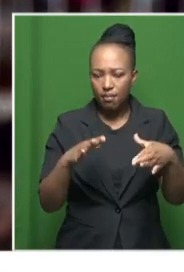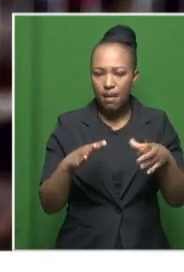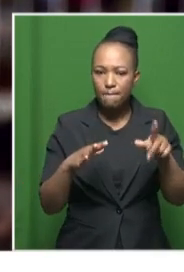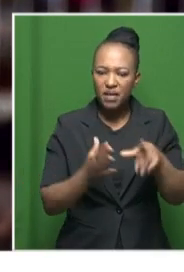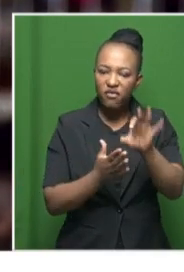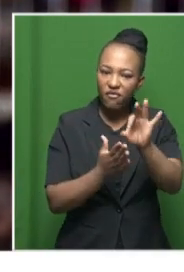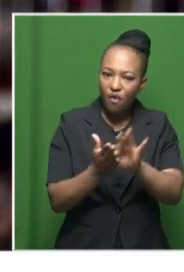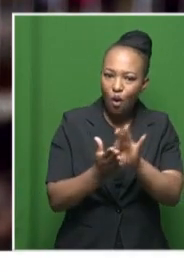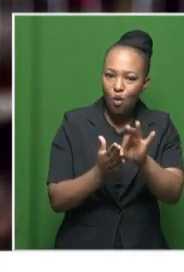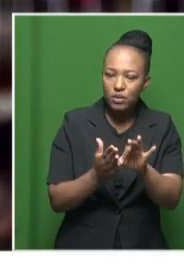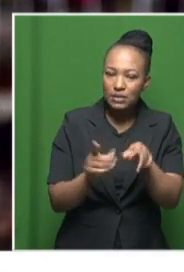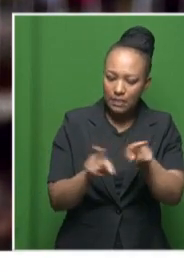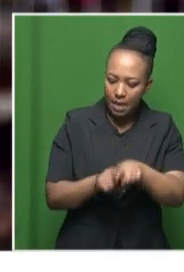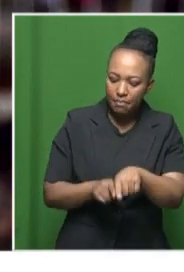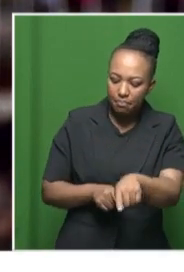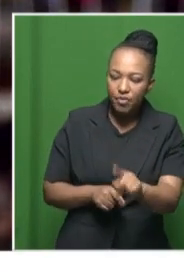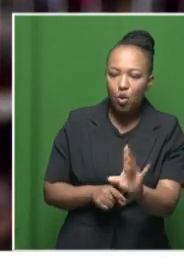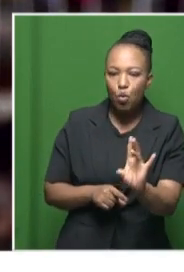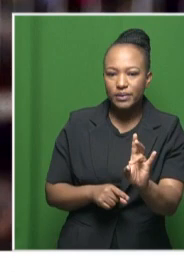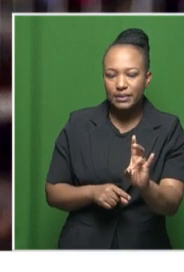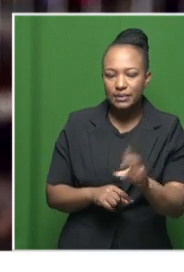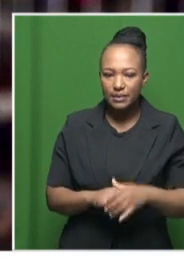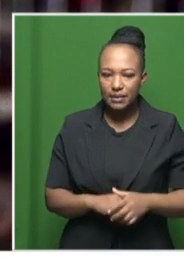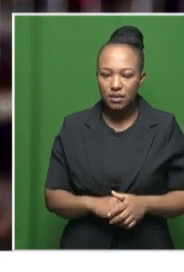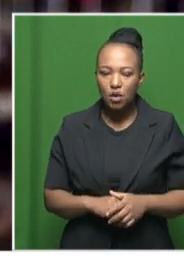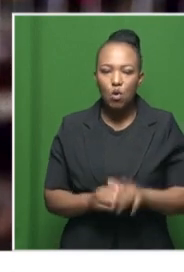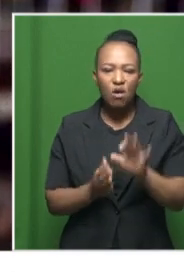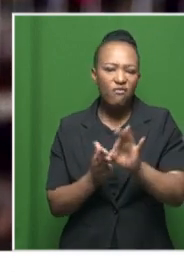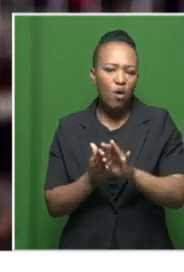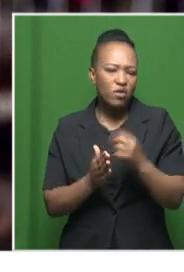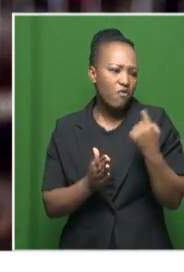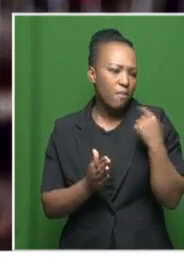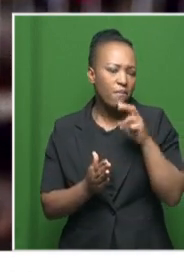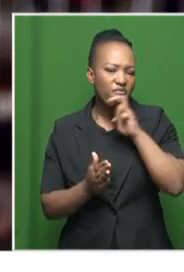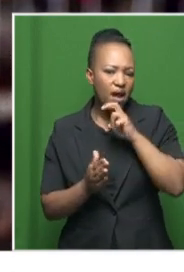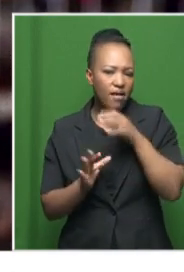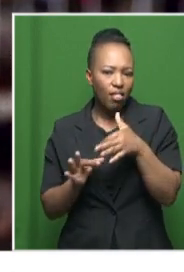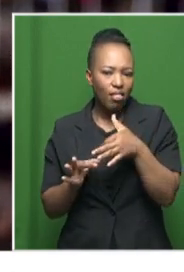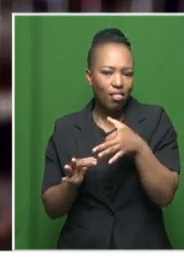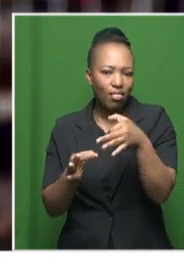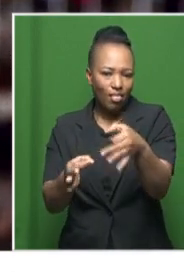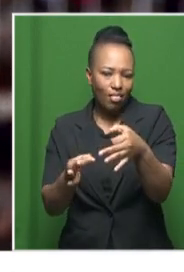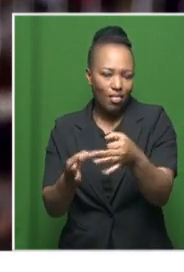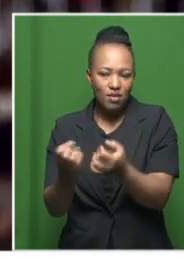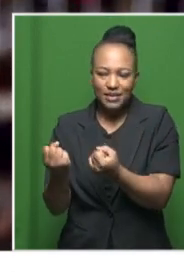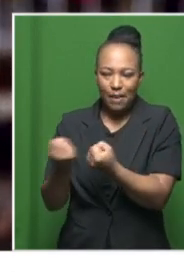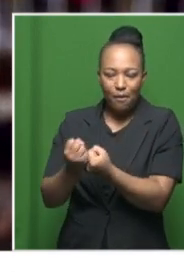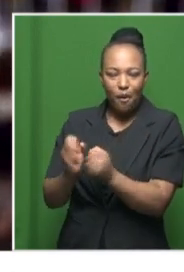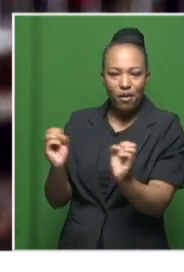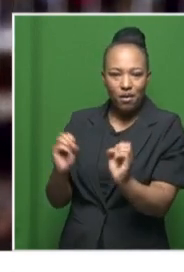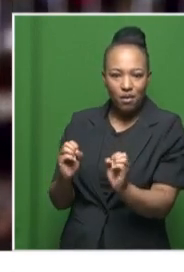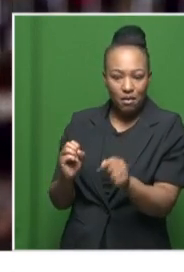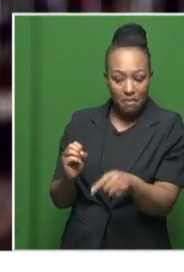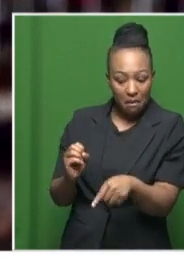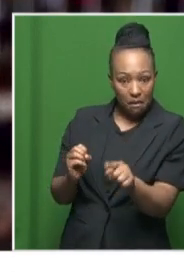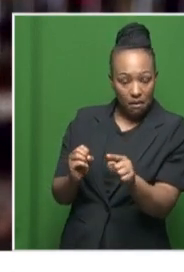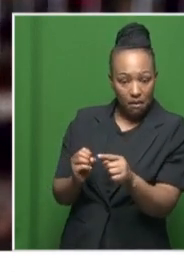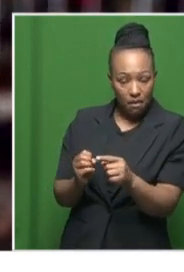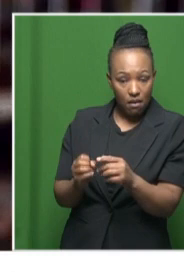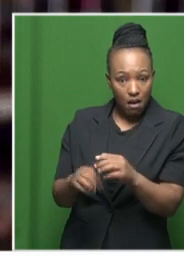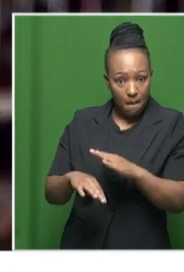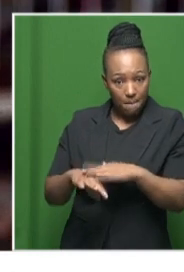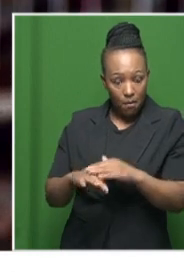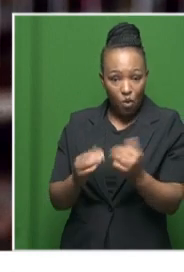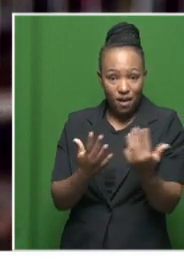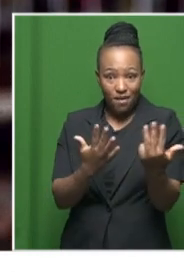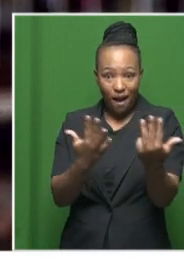vote on Wednesday as well. That vote, delayed from last Friday due to a lack of support, is unlikely to get the minimum